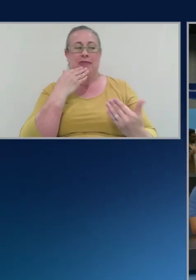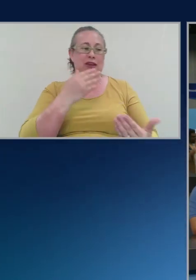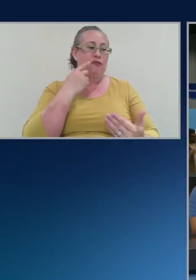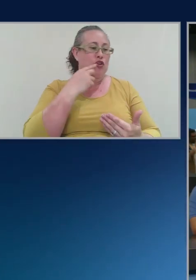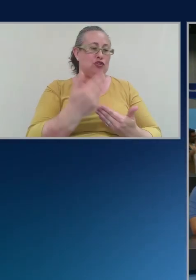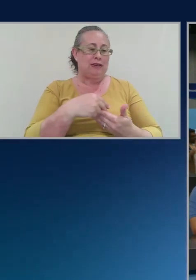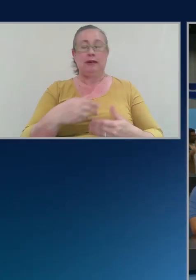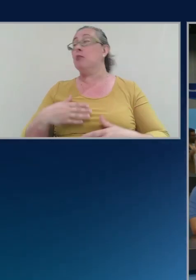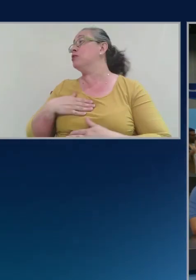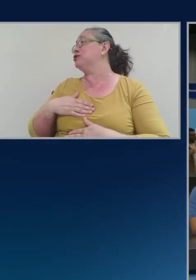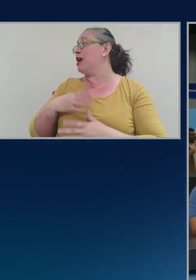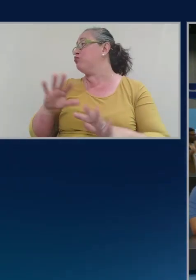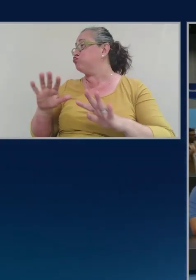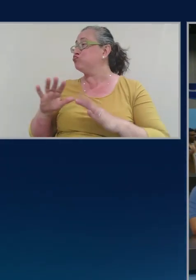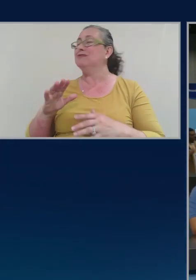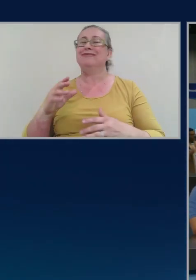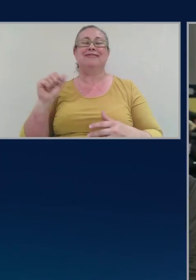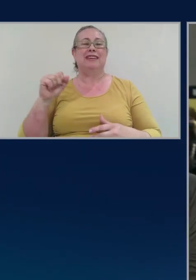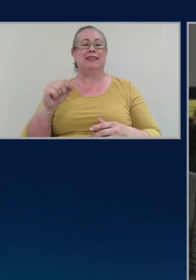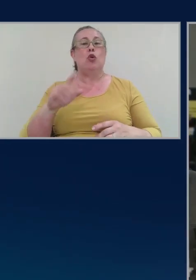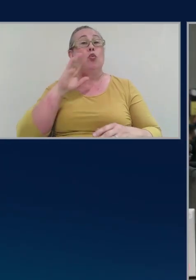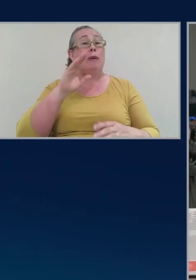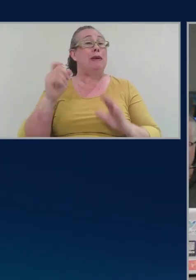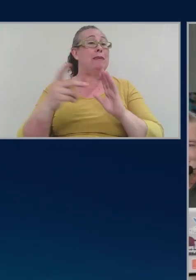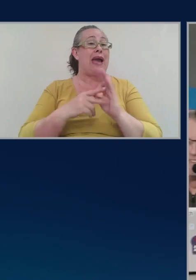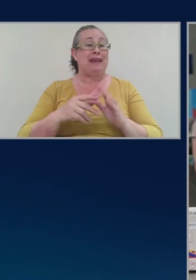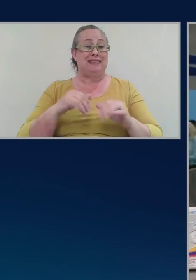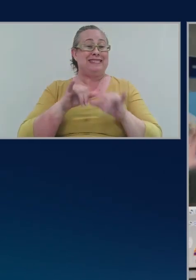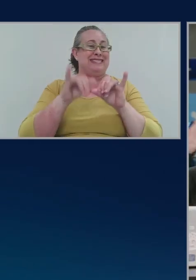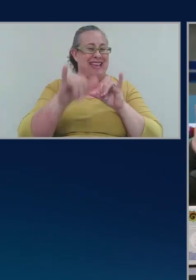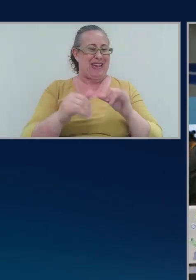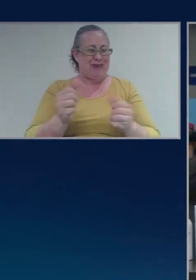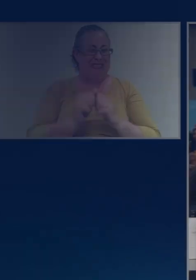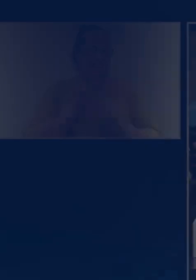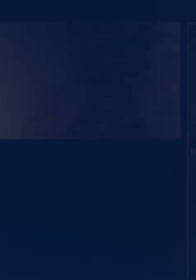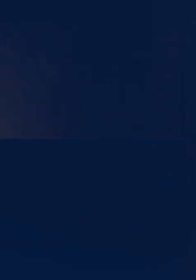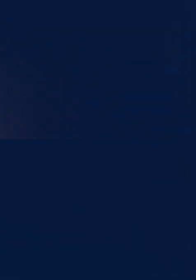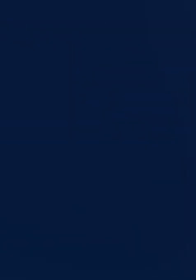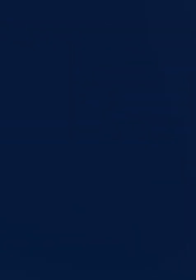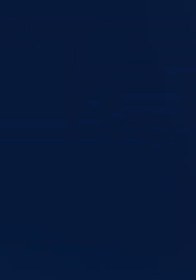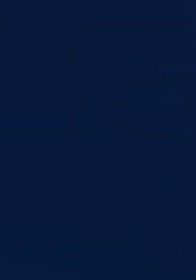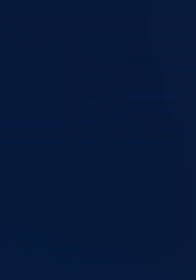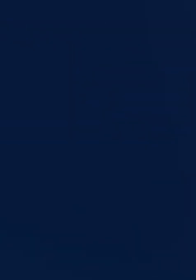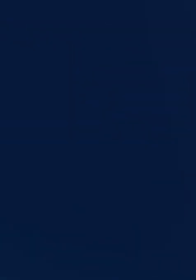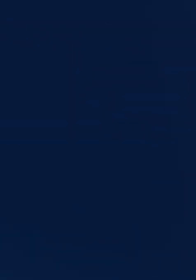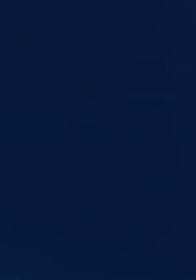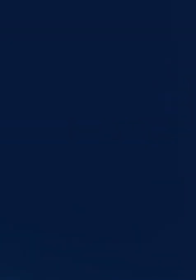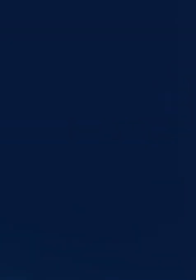Appreciate you having us on. Yeah. And we'll be back. Stick around. Thank you. Thanks, everybody. Thank you. Bye.